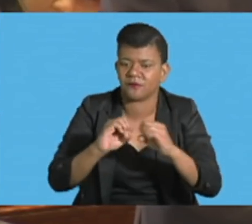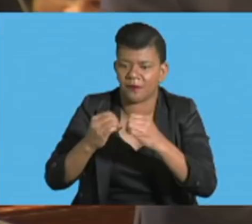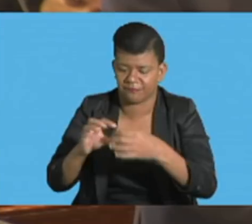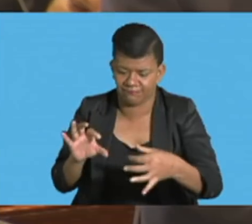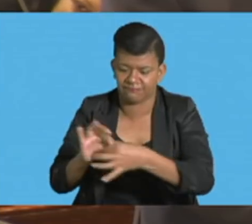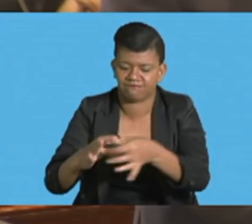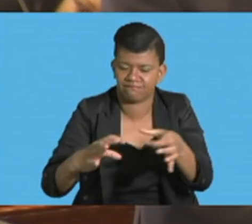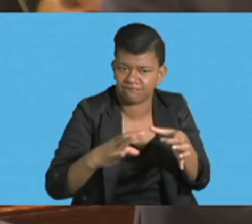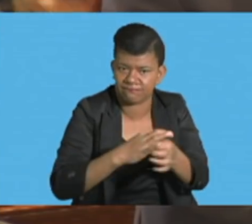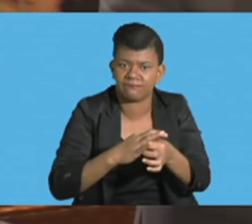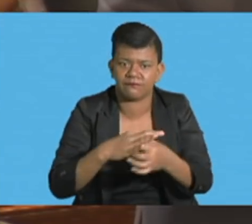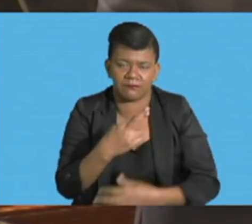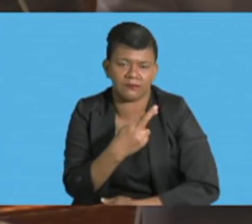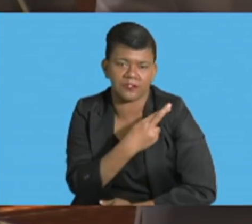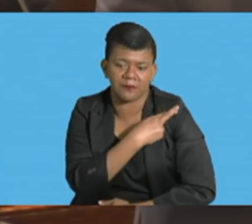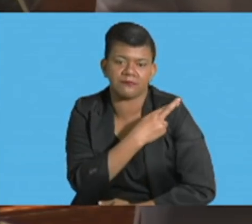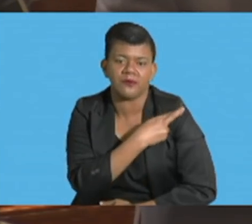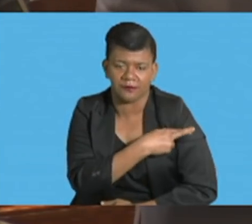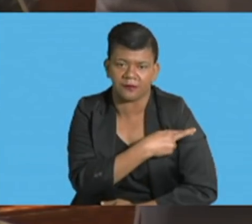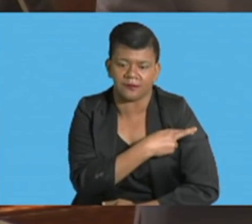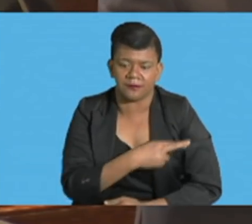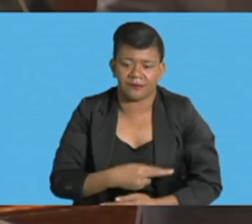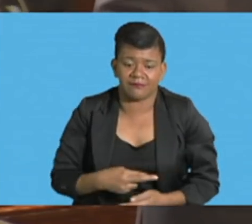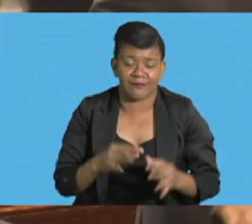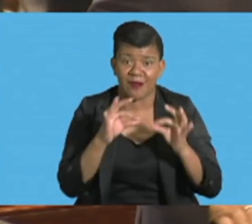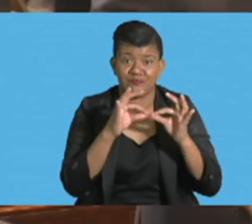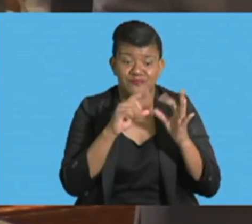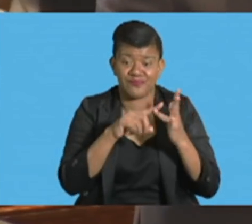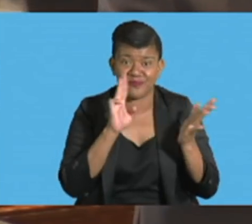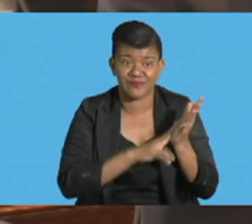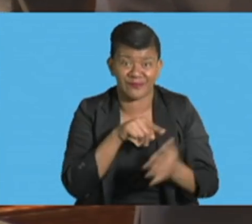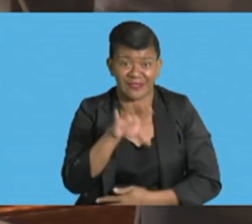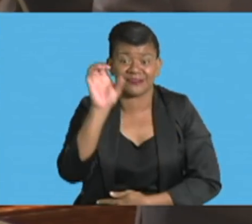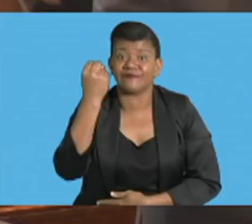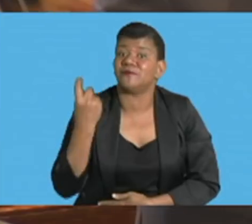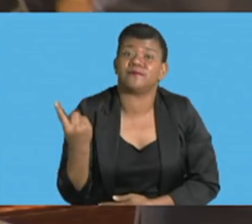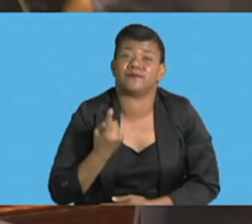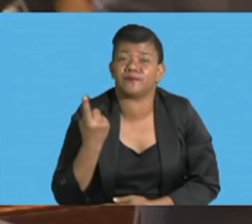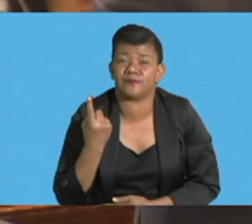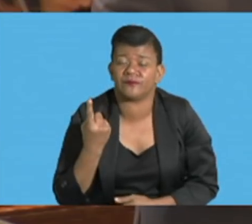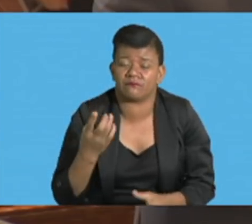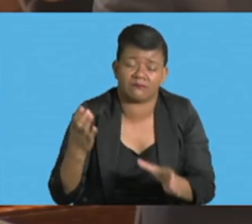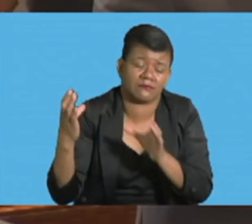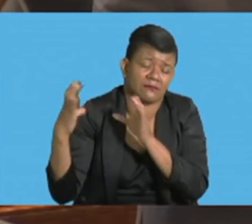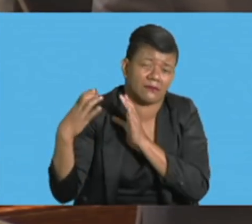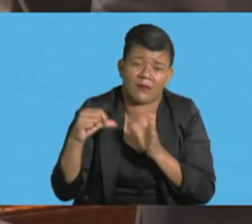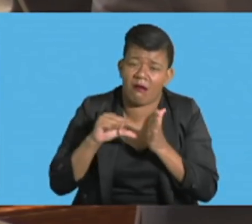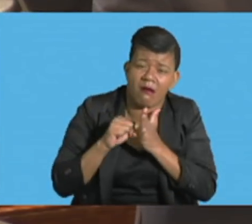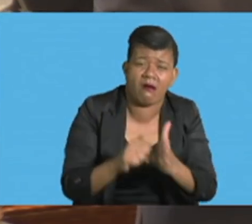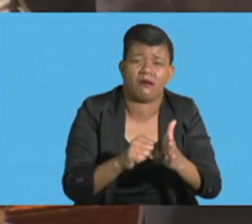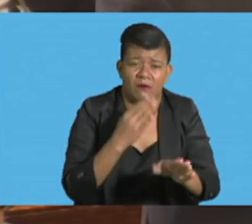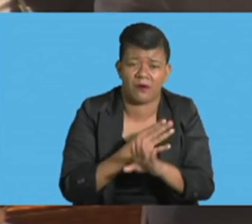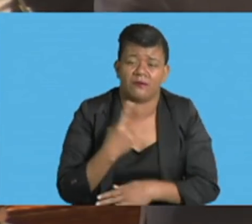Mr. Speaker, this booming decade has been carried on the shoulders of the hard-working Fijian people. Economies are not built